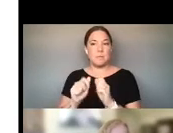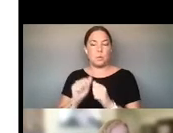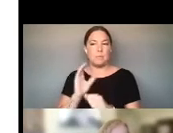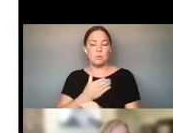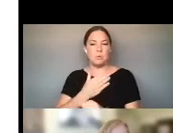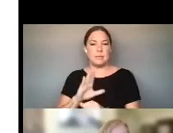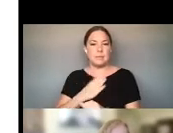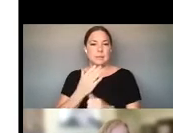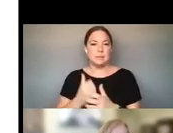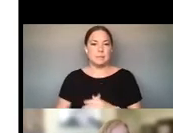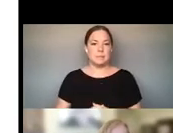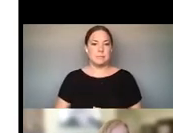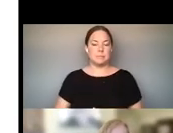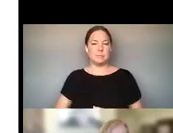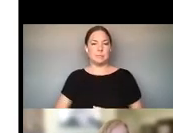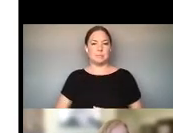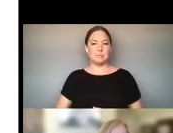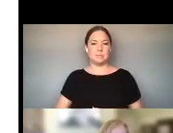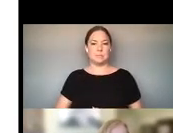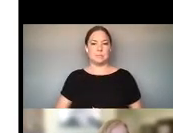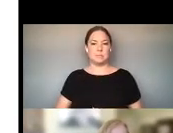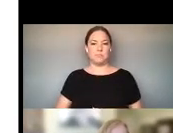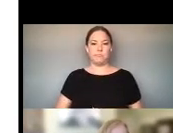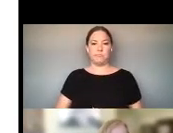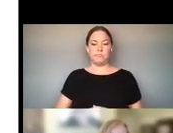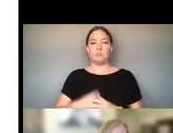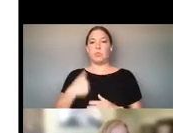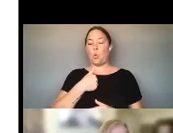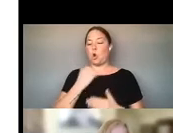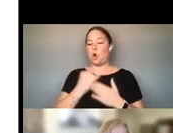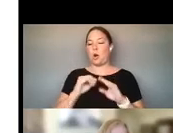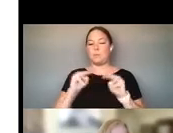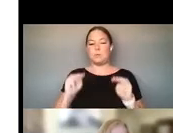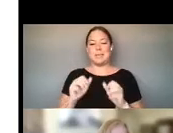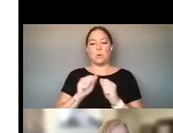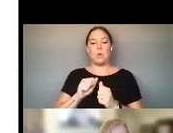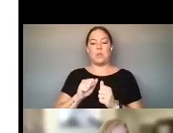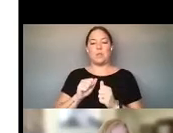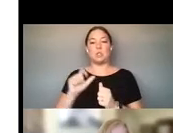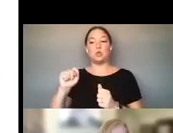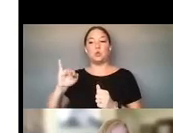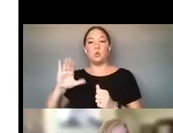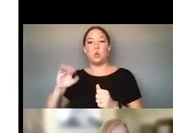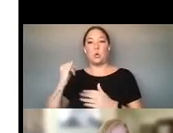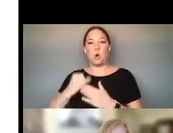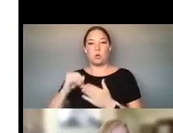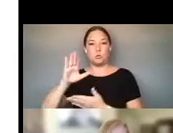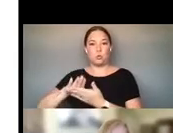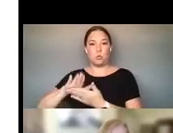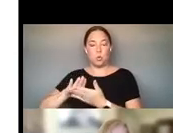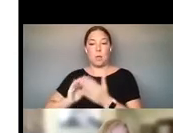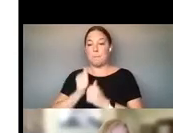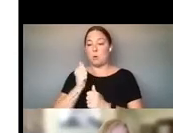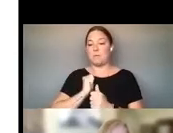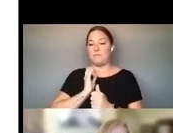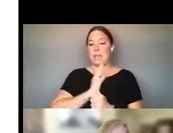The question is this, we're an art museum with a studio art school. Most of the faculty at our school